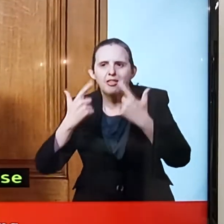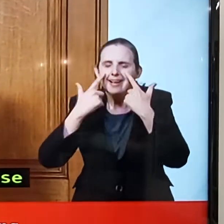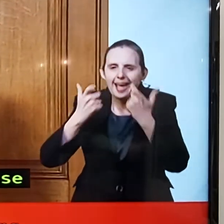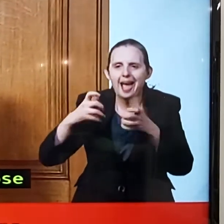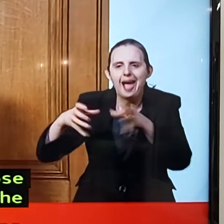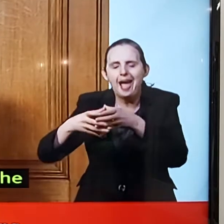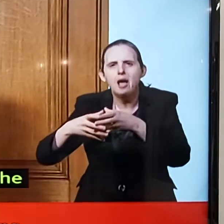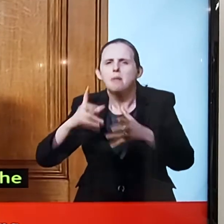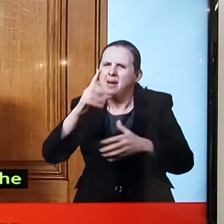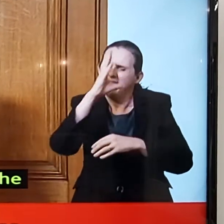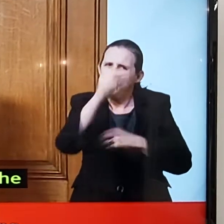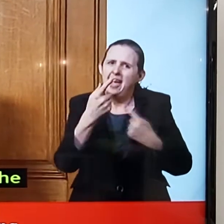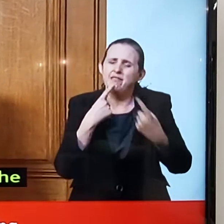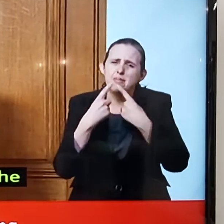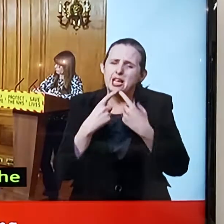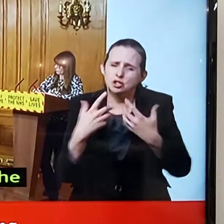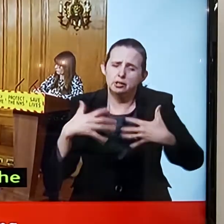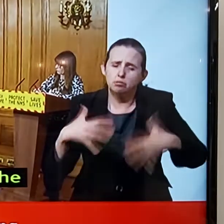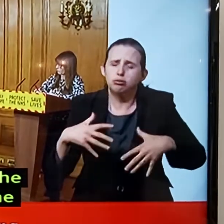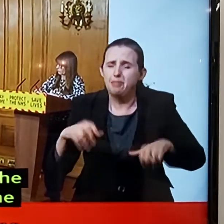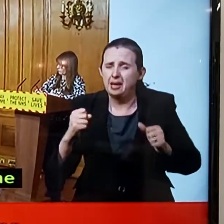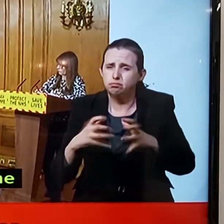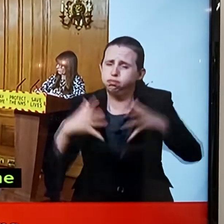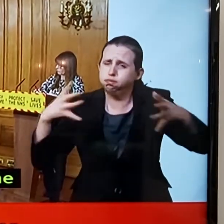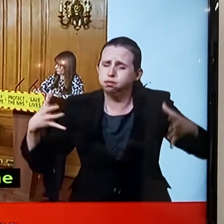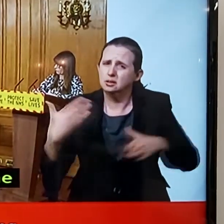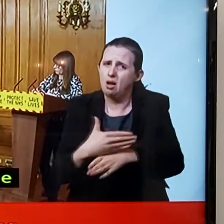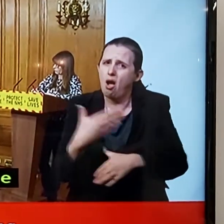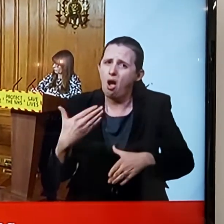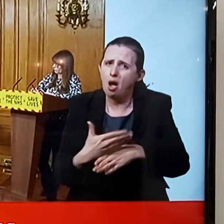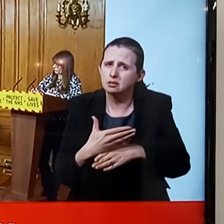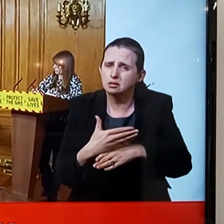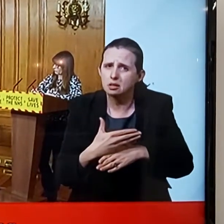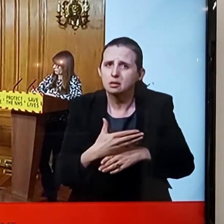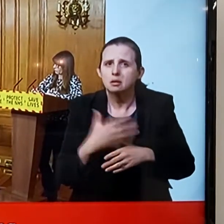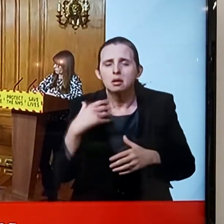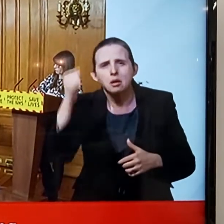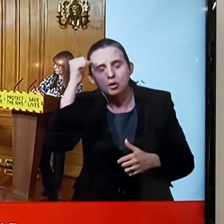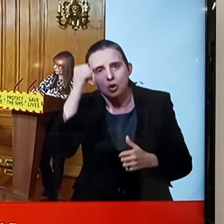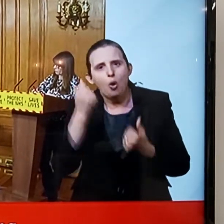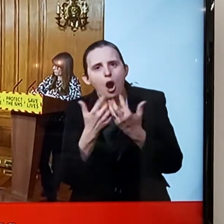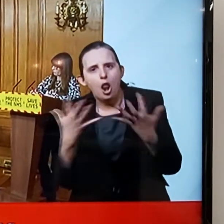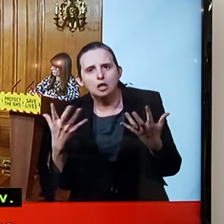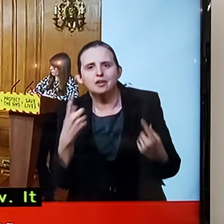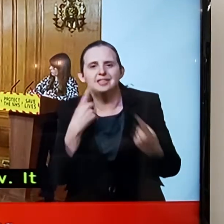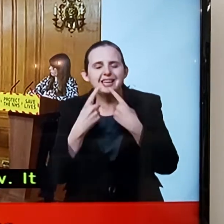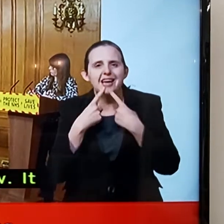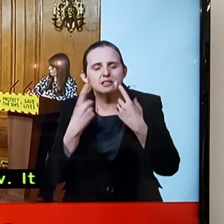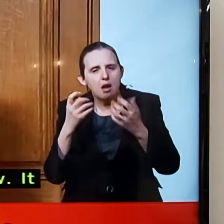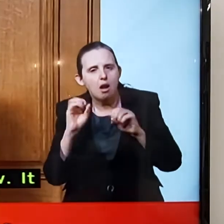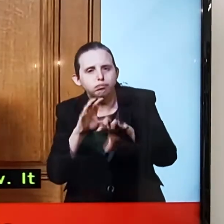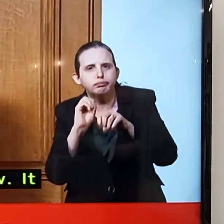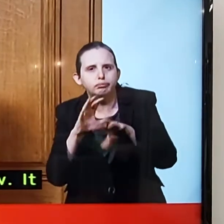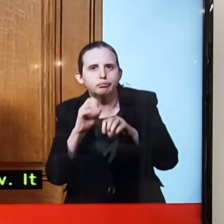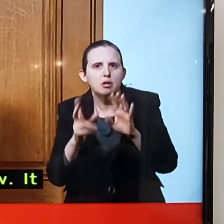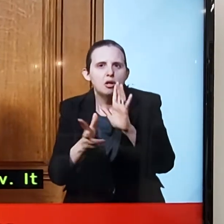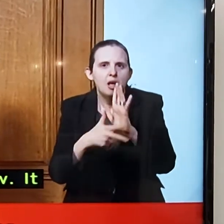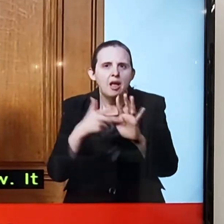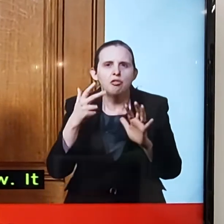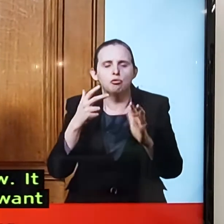a huge task, which people might want to add, but I know even today a large data linkage has gone through